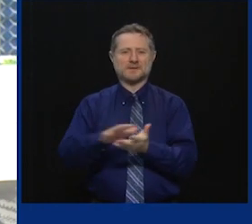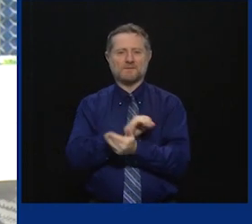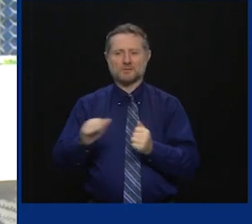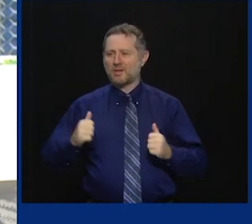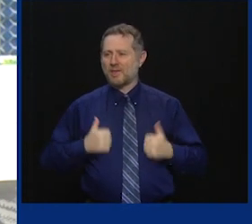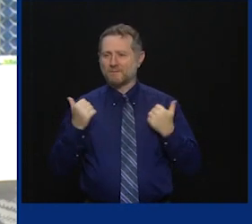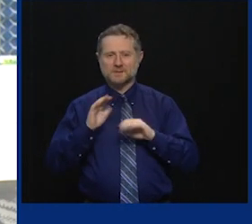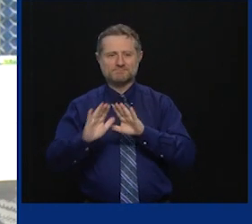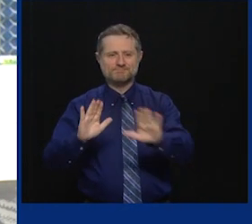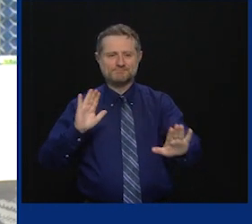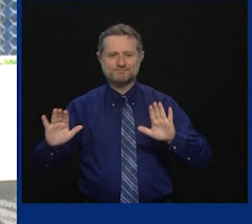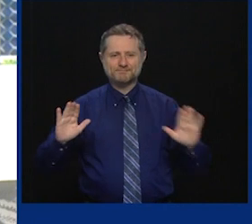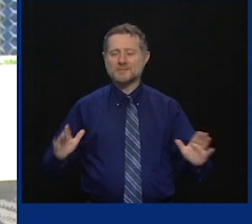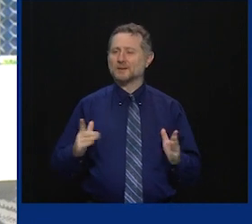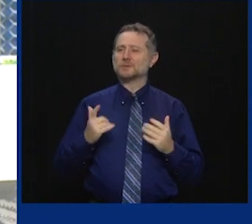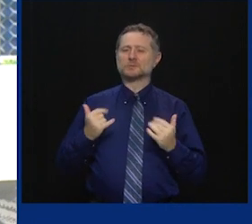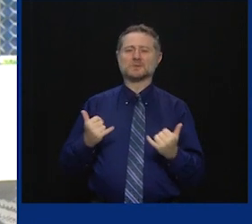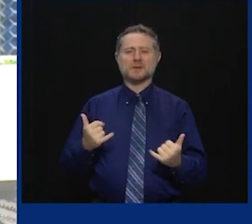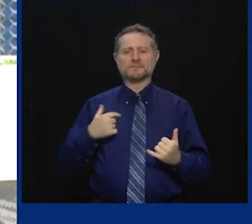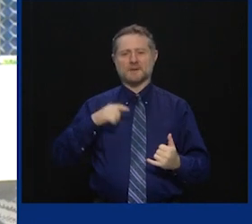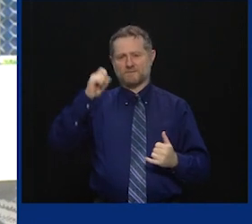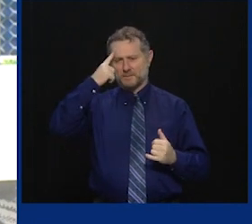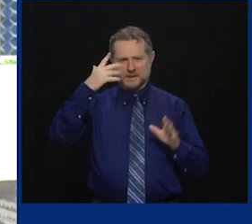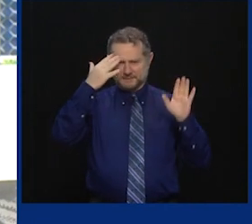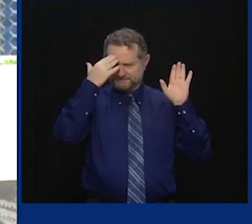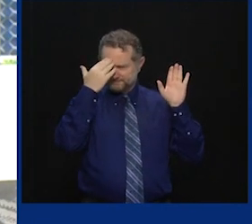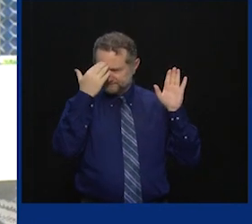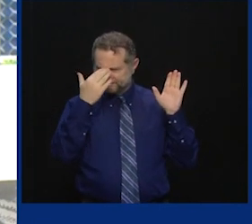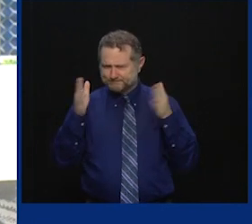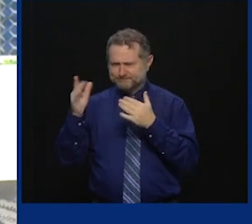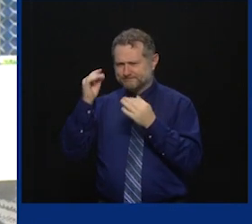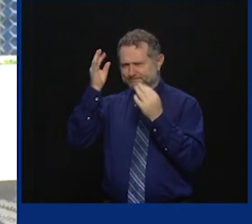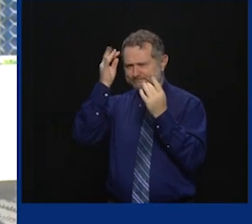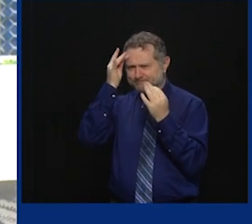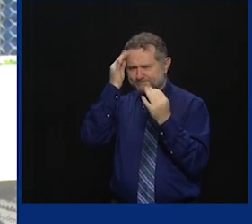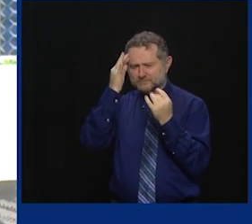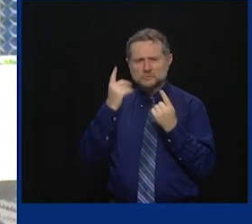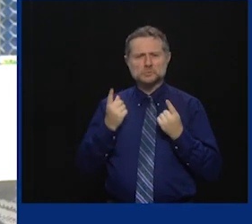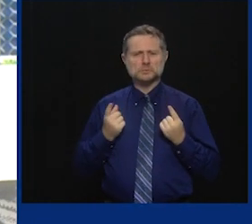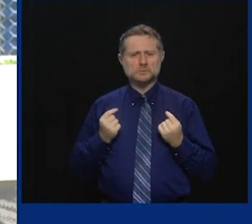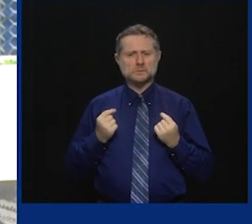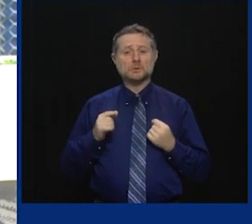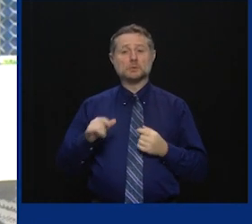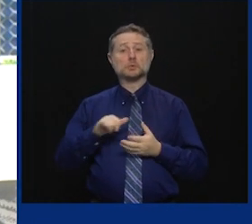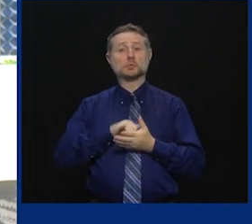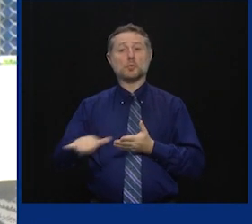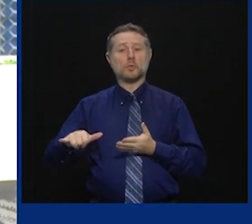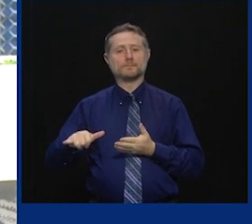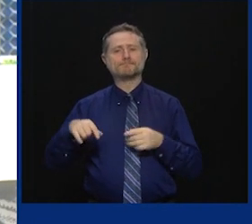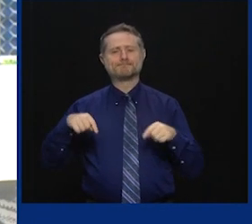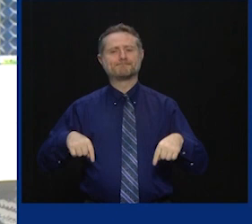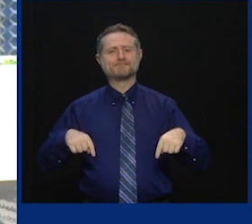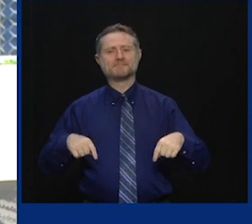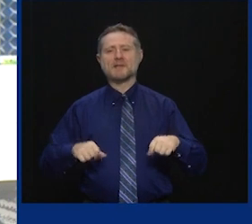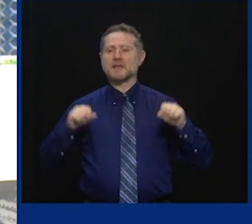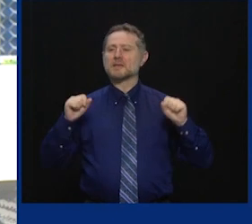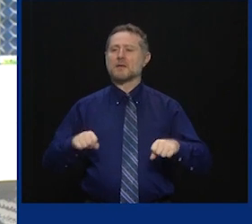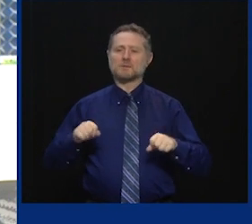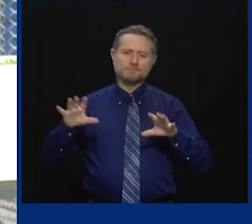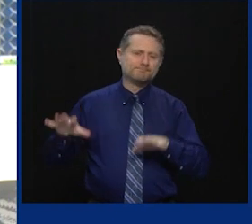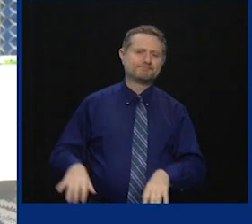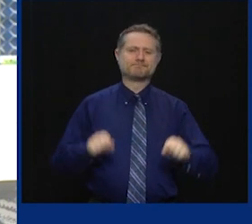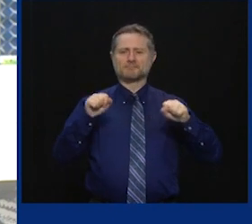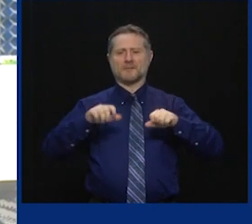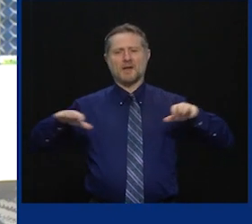causes a rethink. We're also no stranger in New York to action. Action of any kind on social